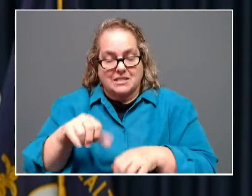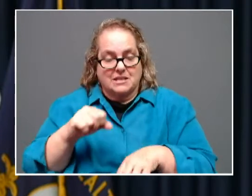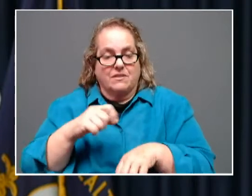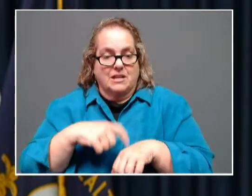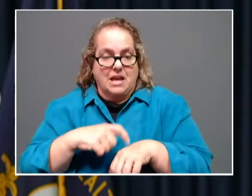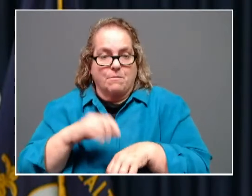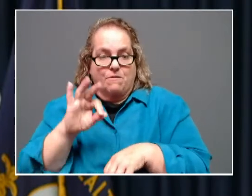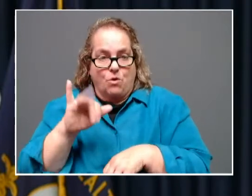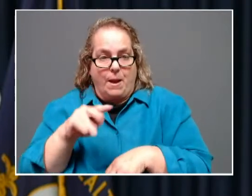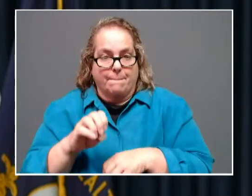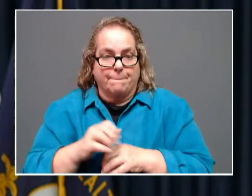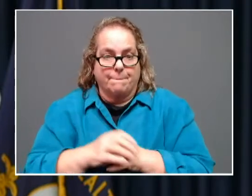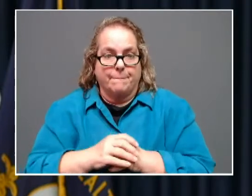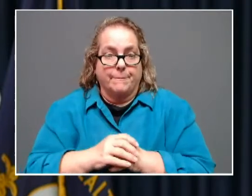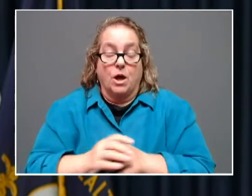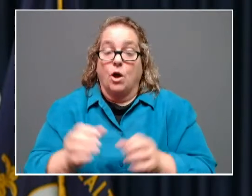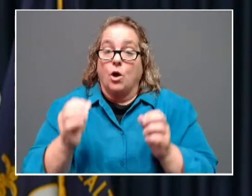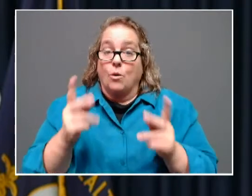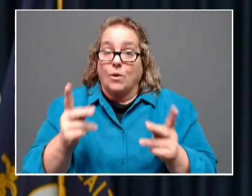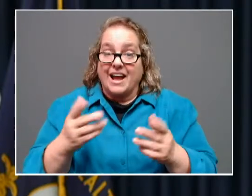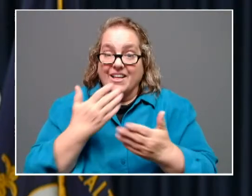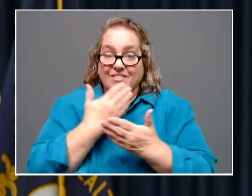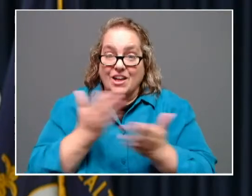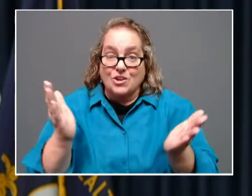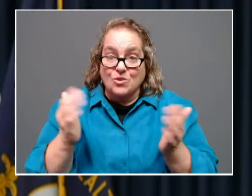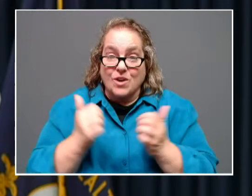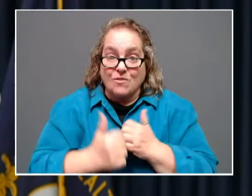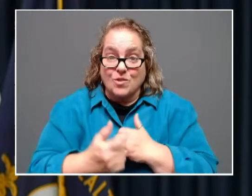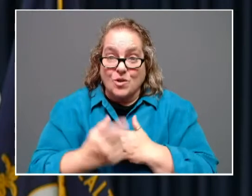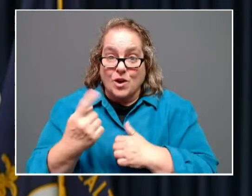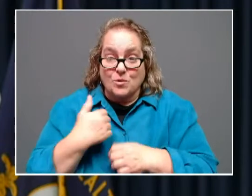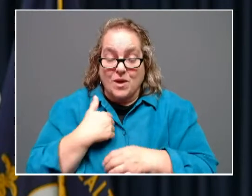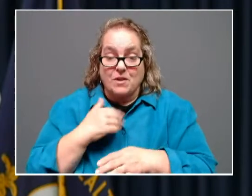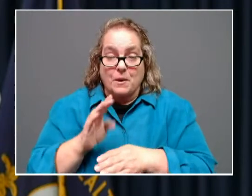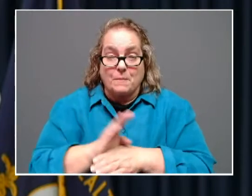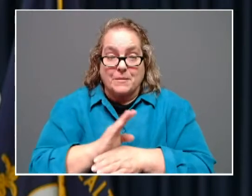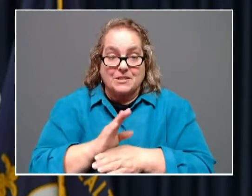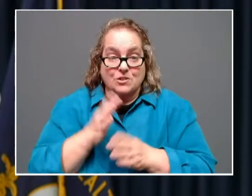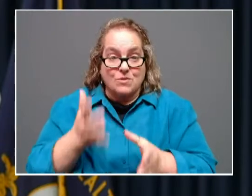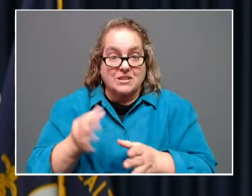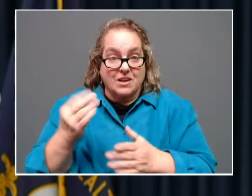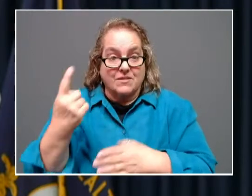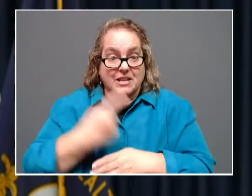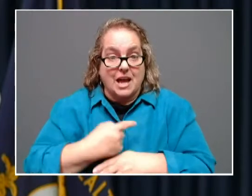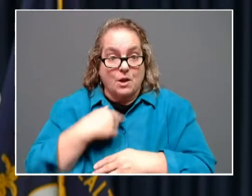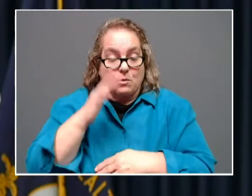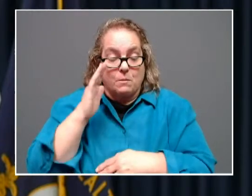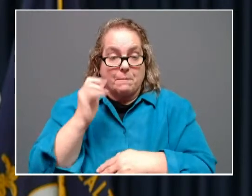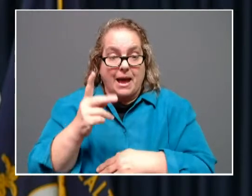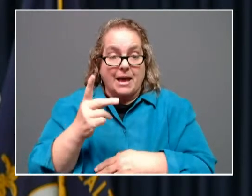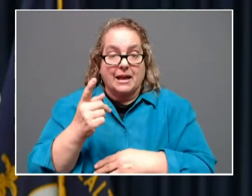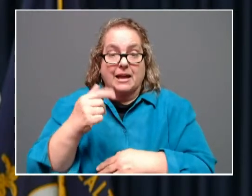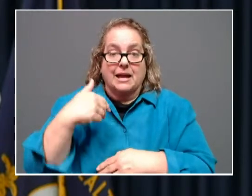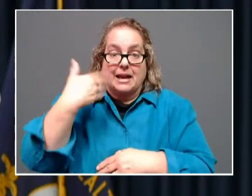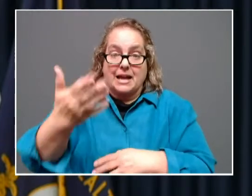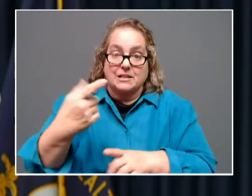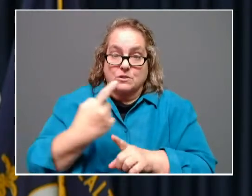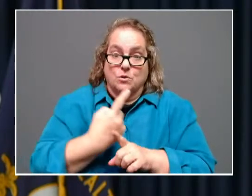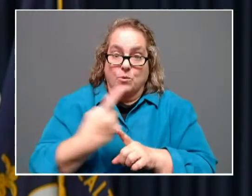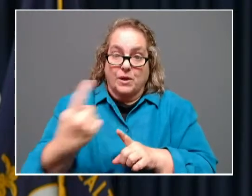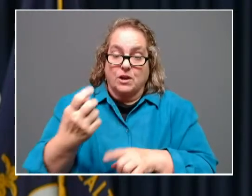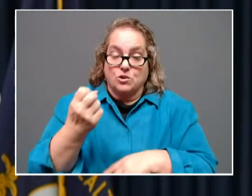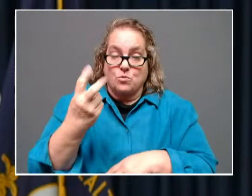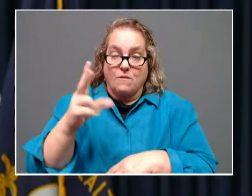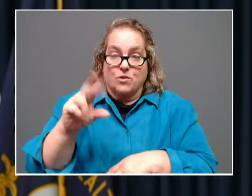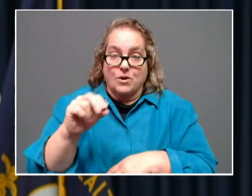at. All right. Thank you, everybody. We've got a busy rest of the day. We'll be back next week, 12:30 for our Team Kentucky update.